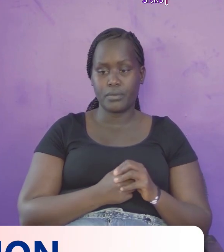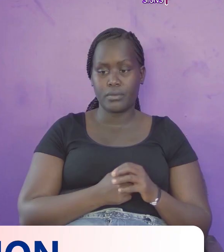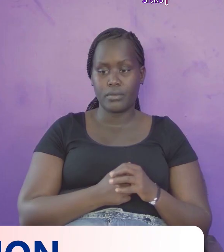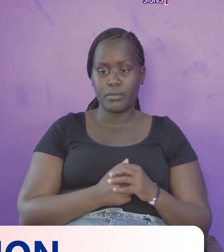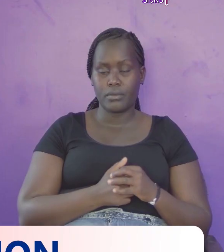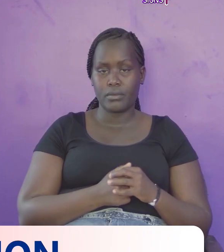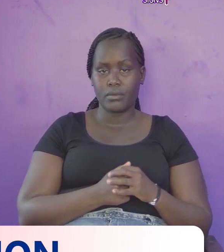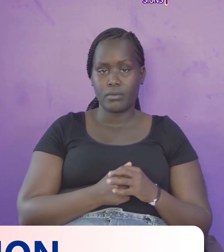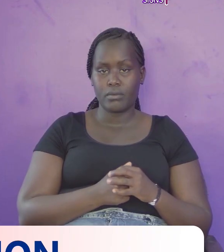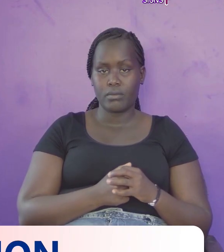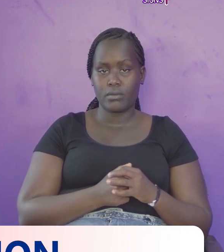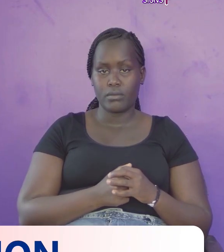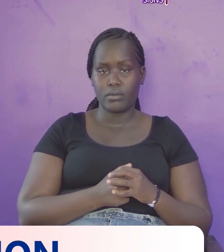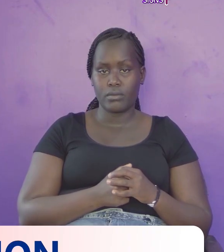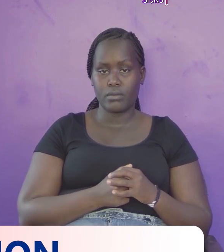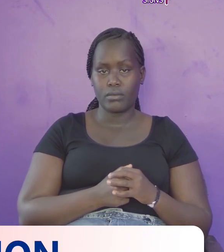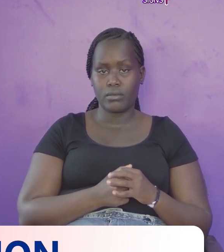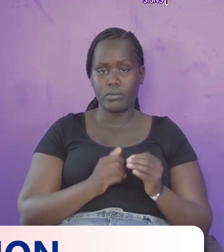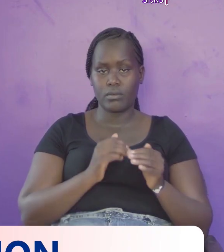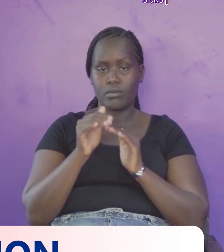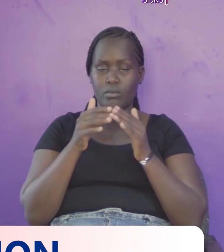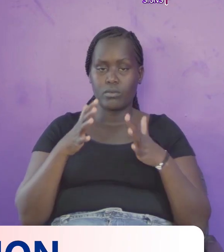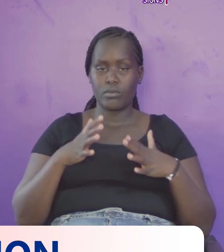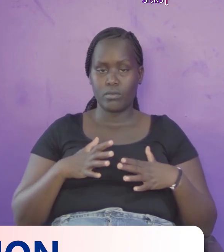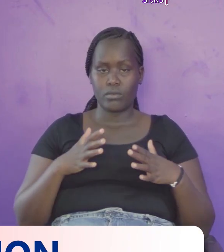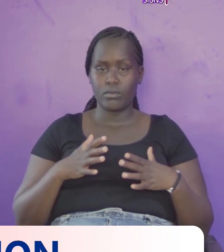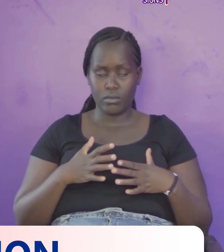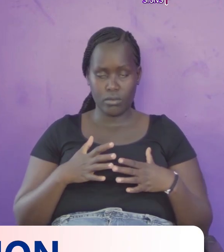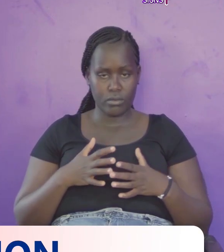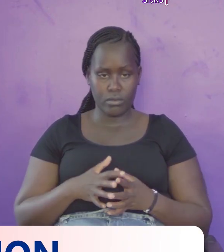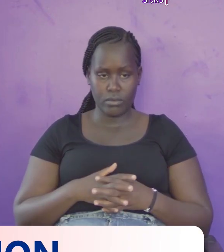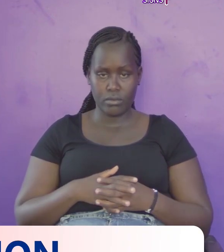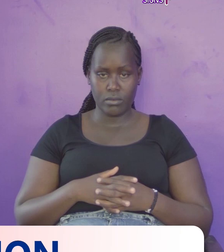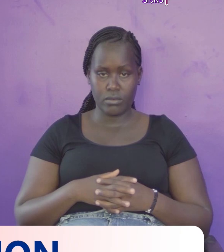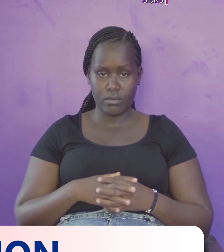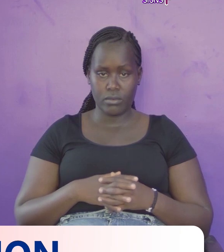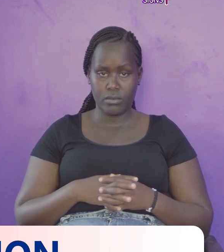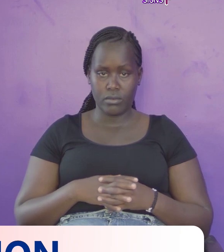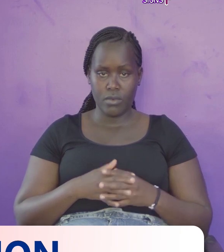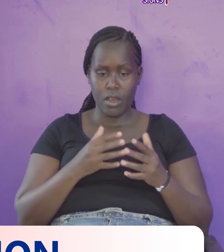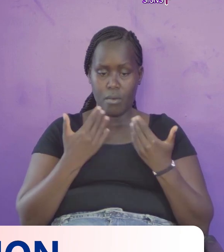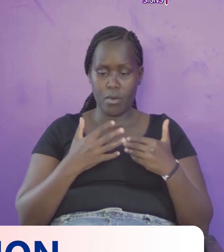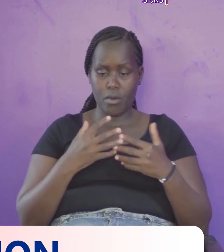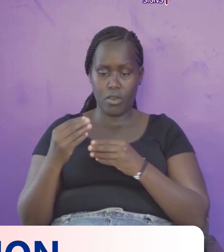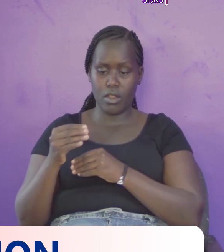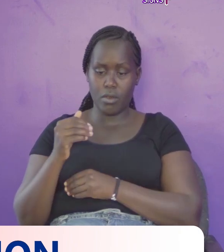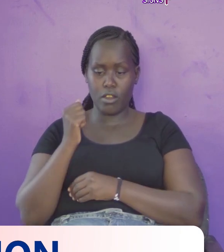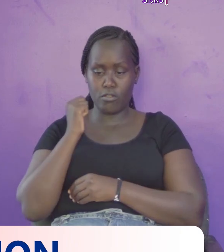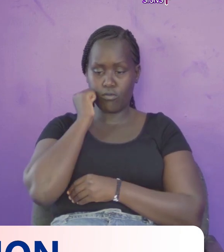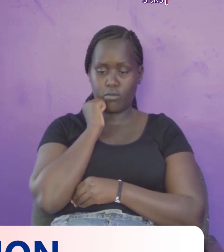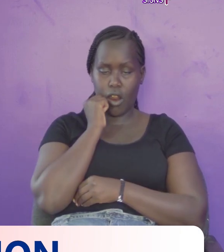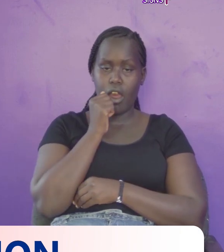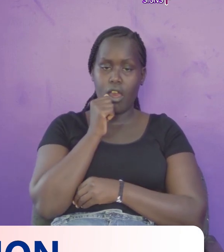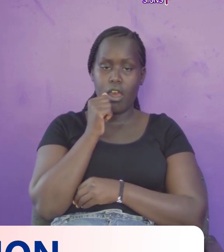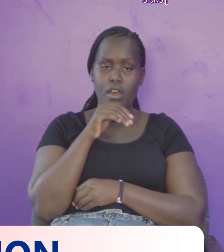means that you needed the support of everybody. Yeah. That was there. I was going to mourn Raila. Yes.